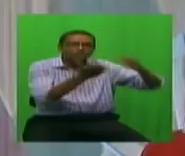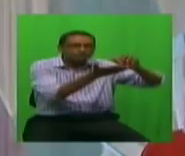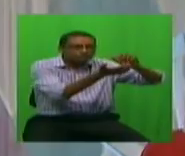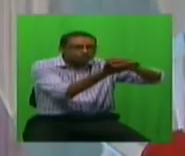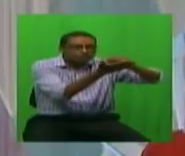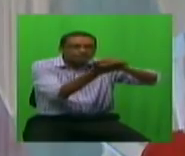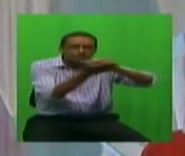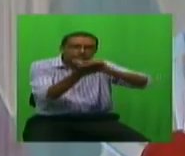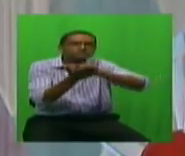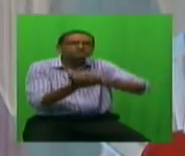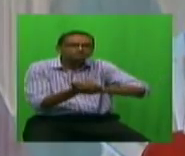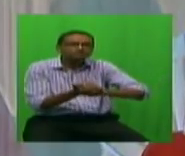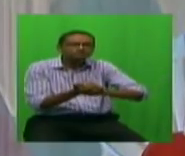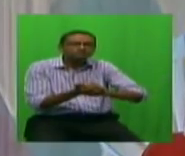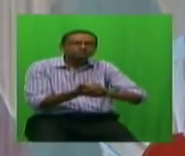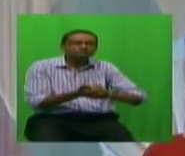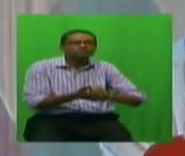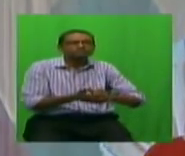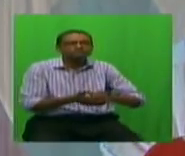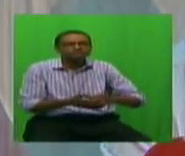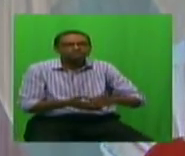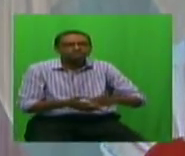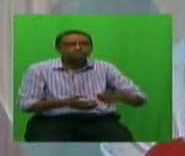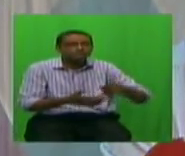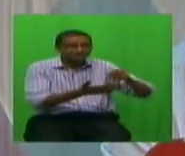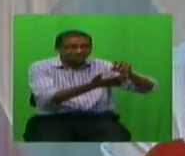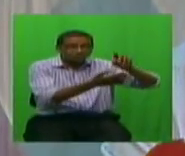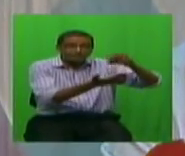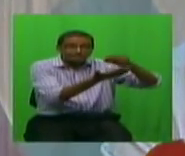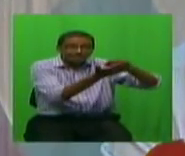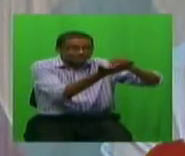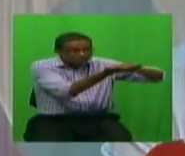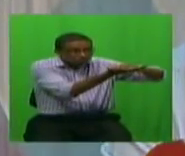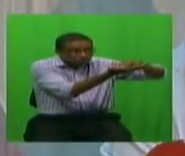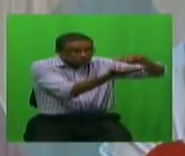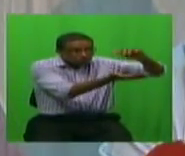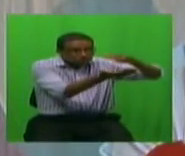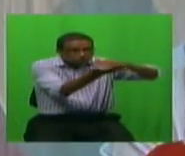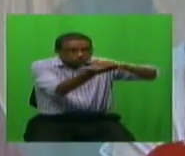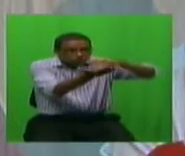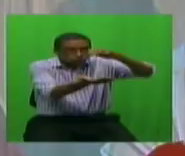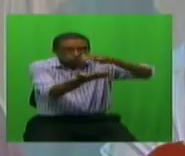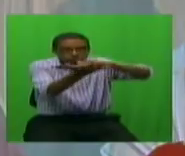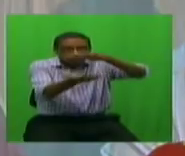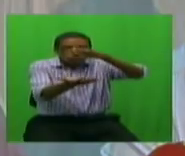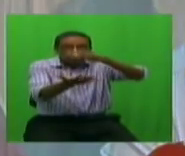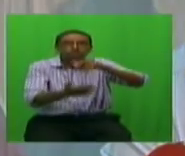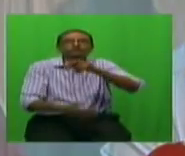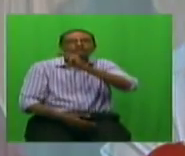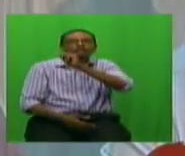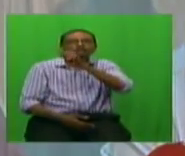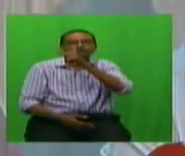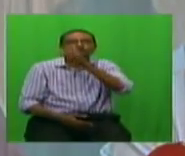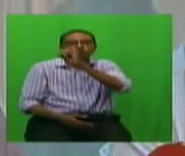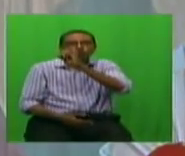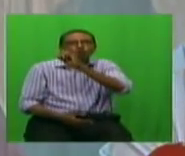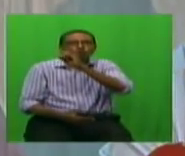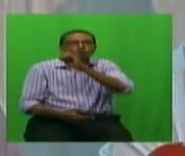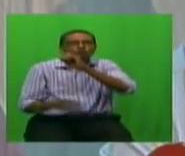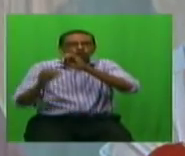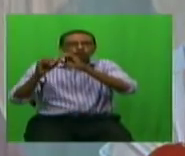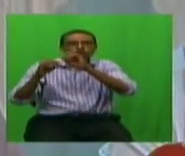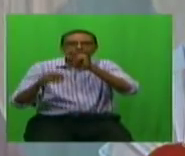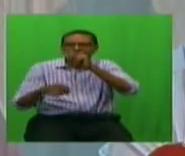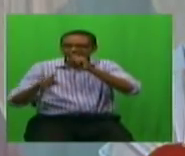other NGOs, where the money that is raised in those accounts would then be used by the NGOs to get supplies to those who are